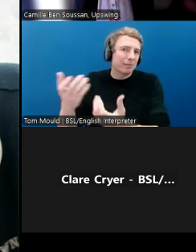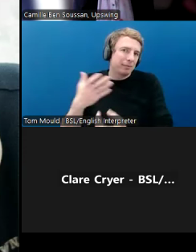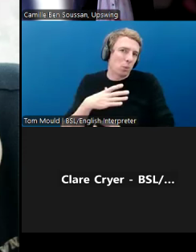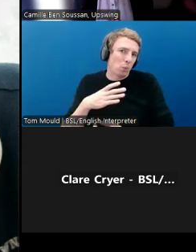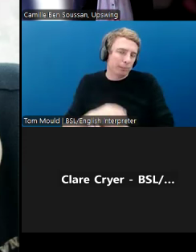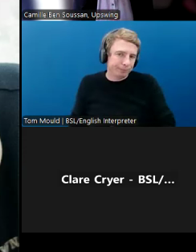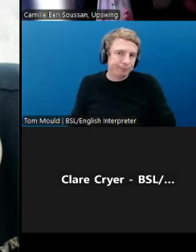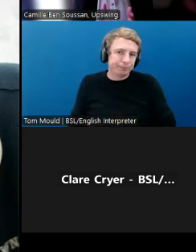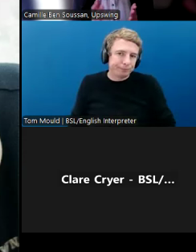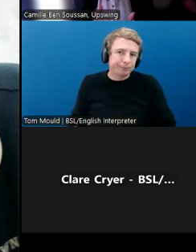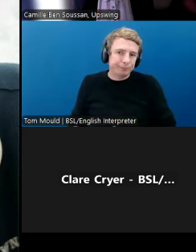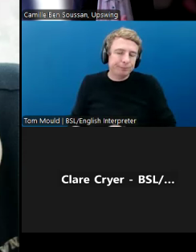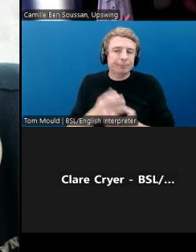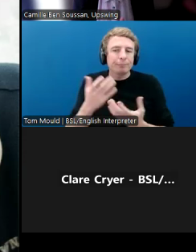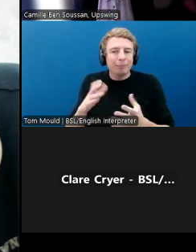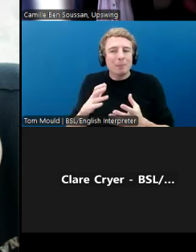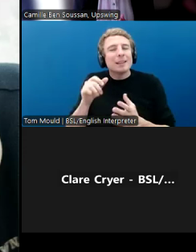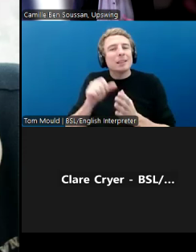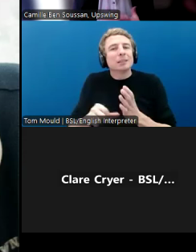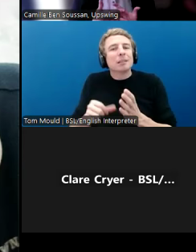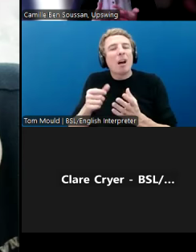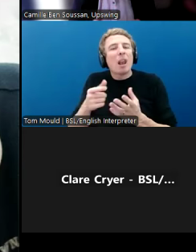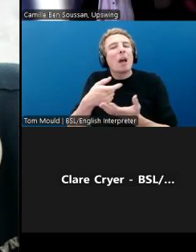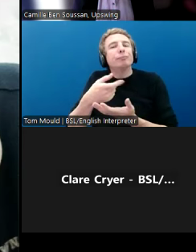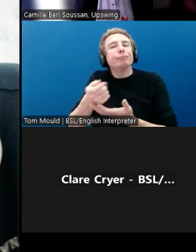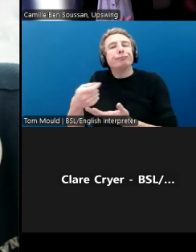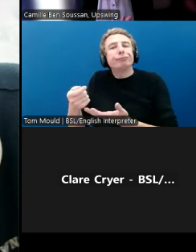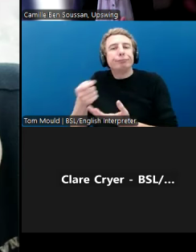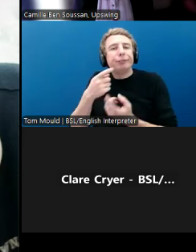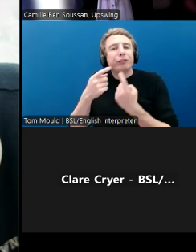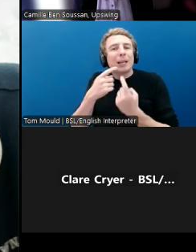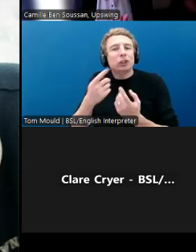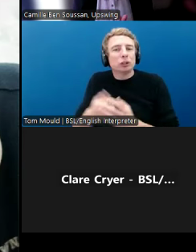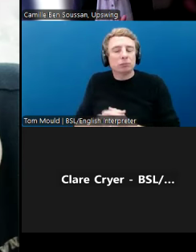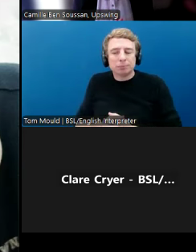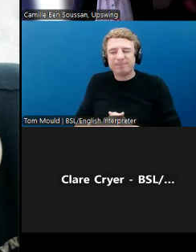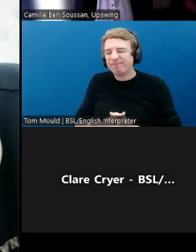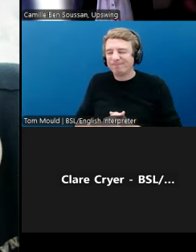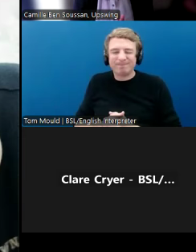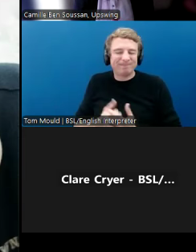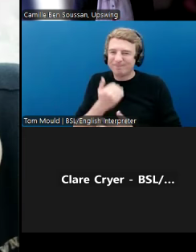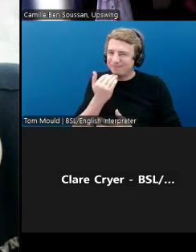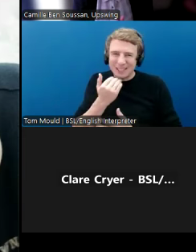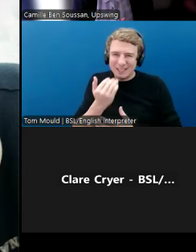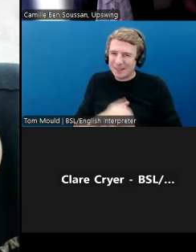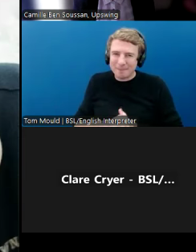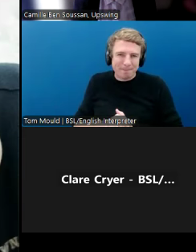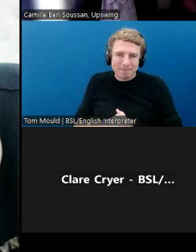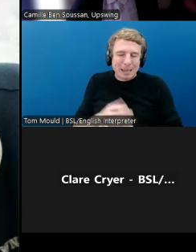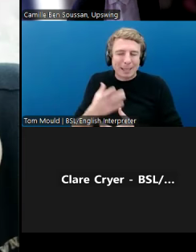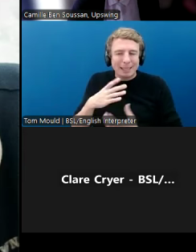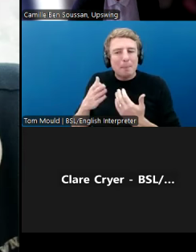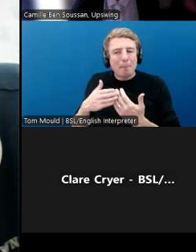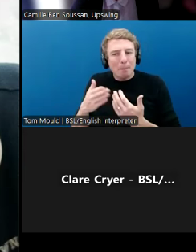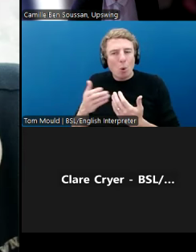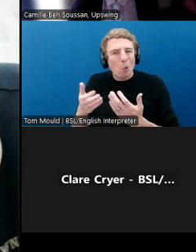guide that we shared, but we realized that without more instructions, it wasn't going to be so useful.